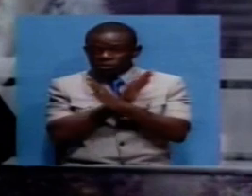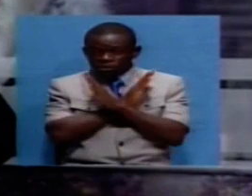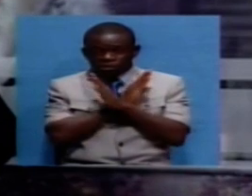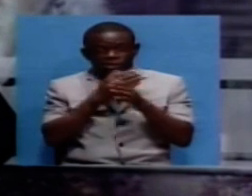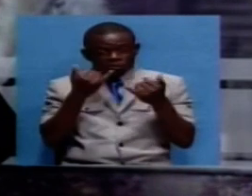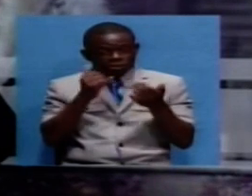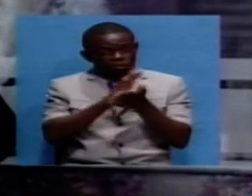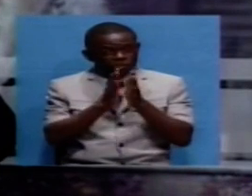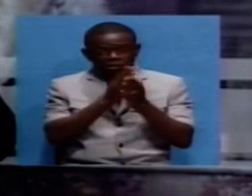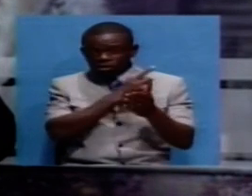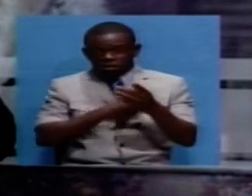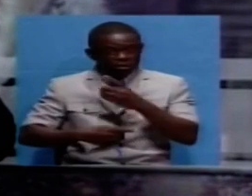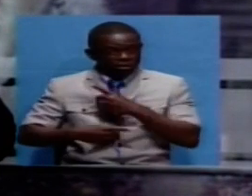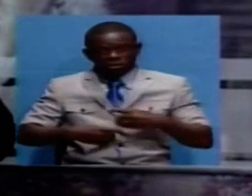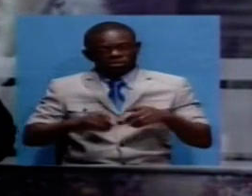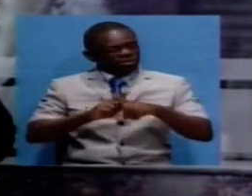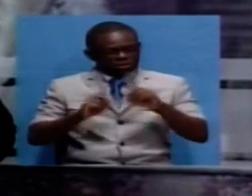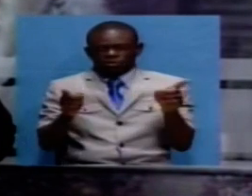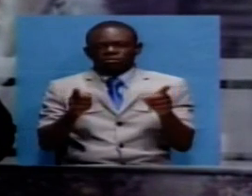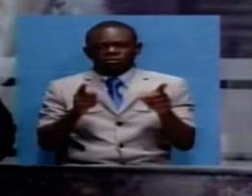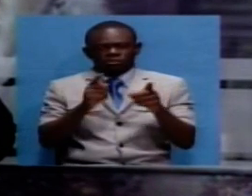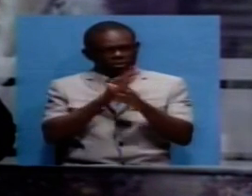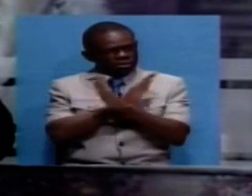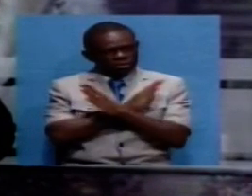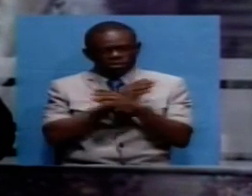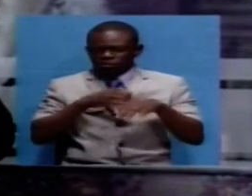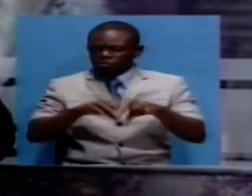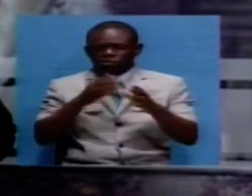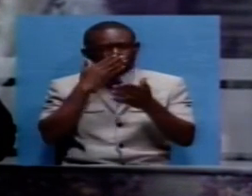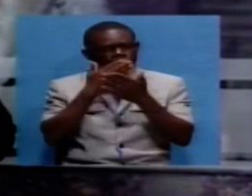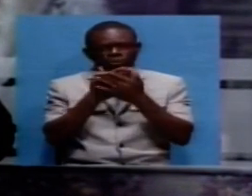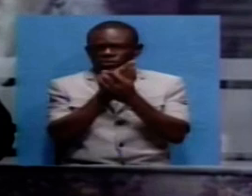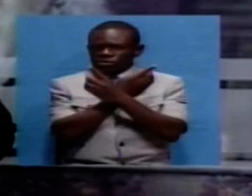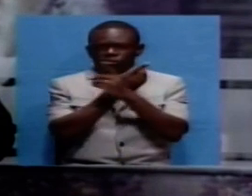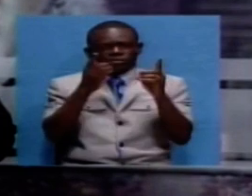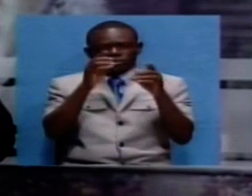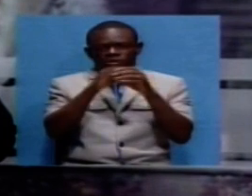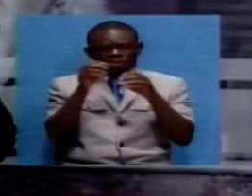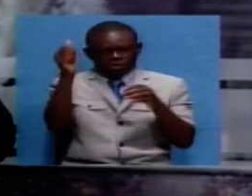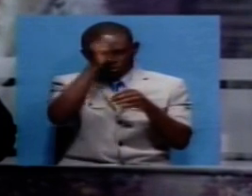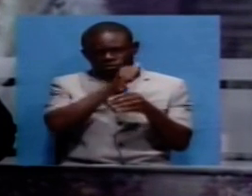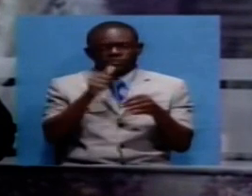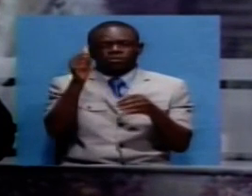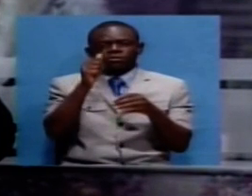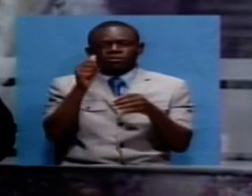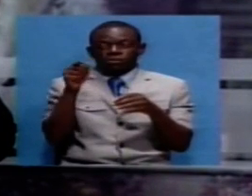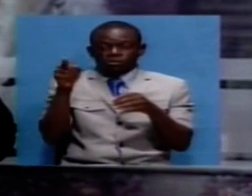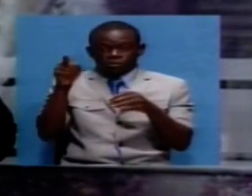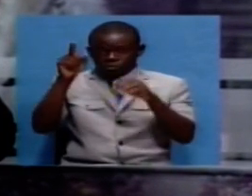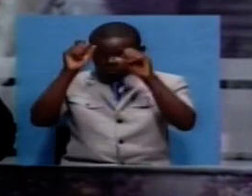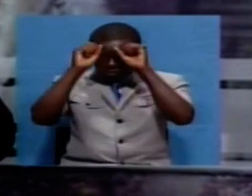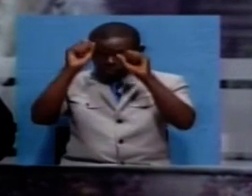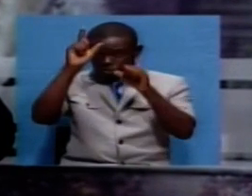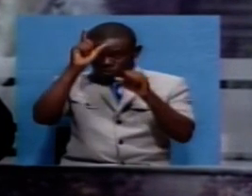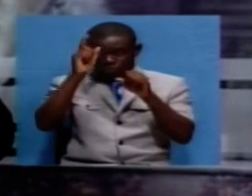that the country remains a model of democracy in Africa and beyond. He has urged Zambians to remain patriotic and defend the